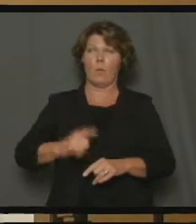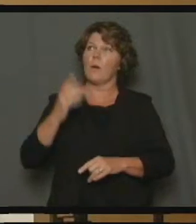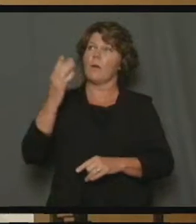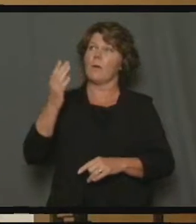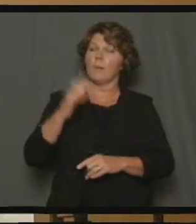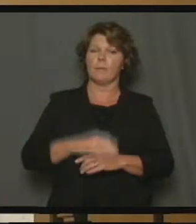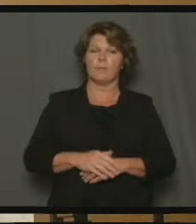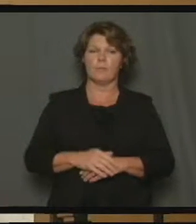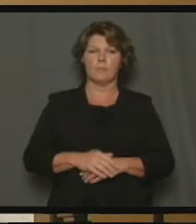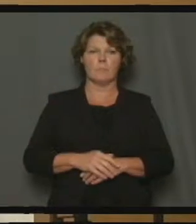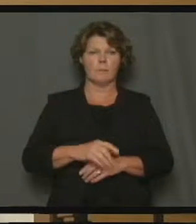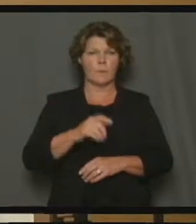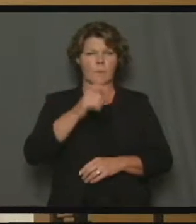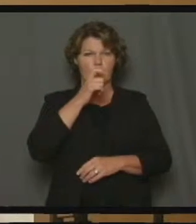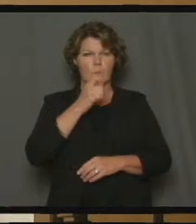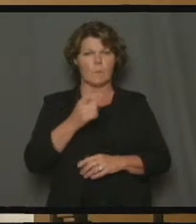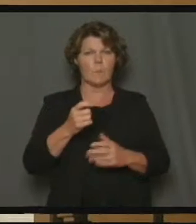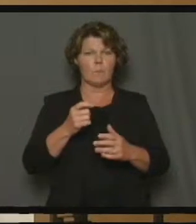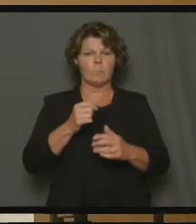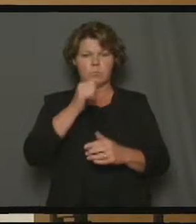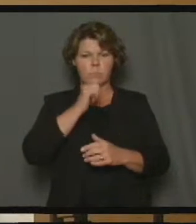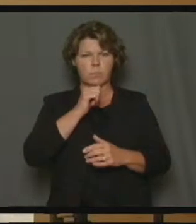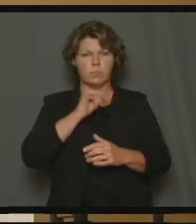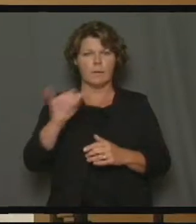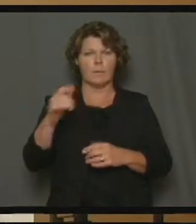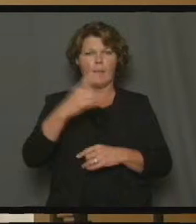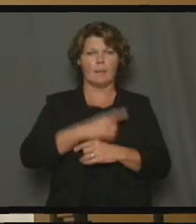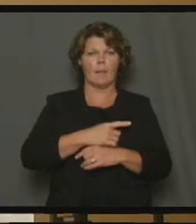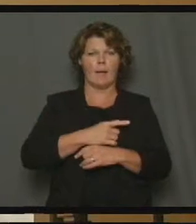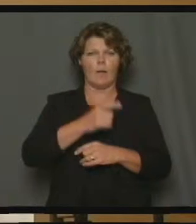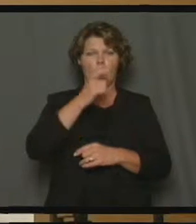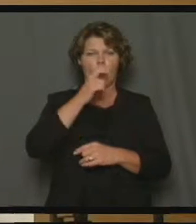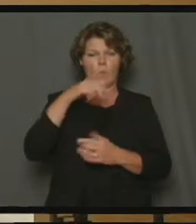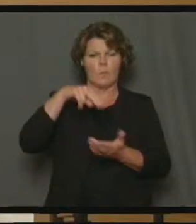But who can endure the day of his coming? And who can stand when he